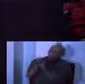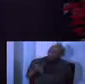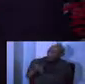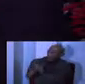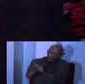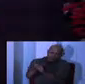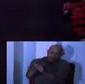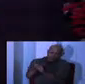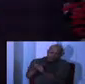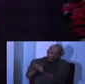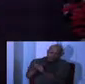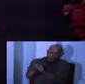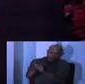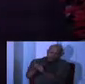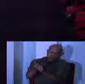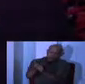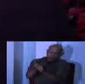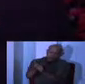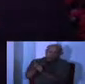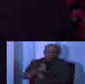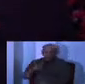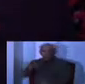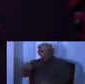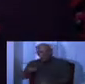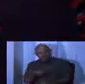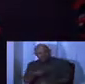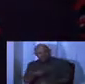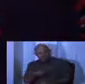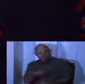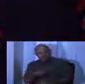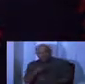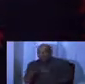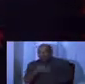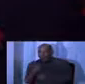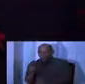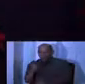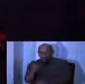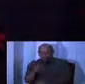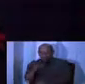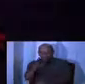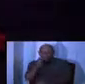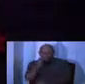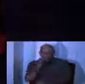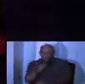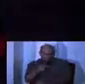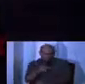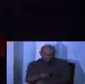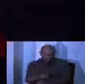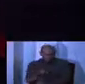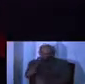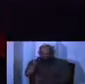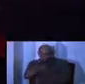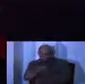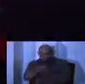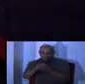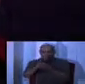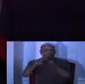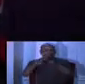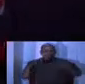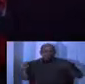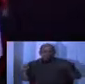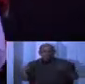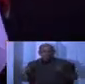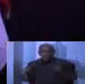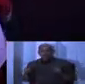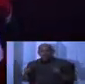evening. So I invite you, no matter where you are on your journey, whatever experience you may have had, to